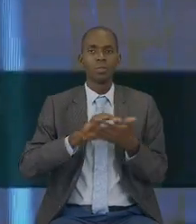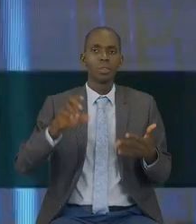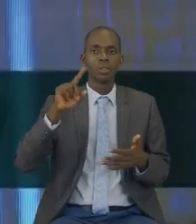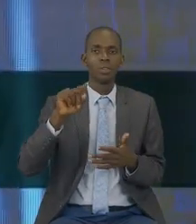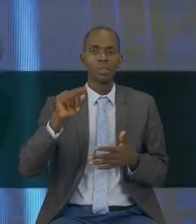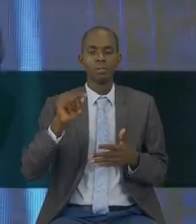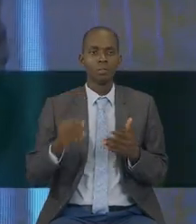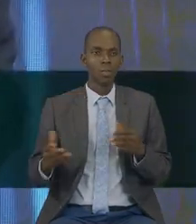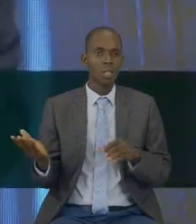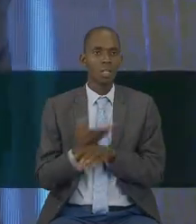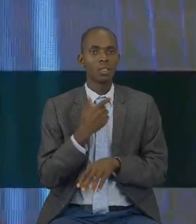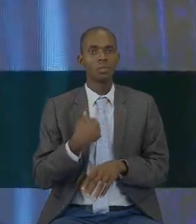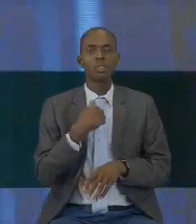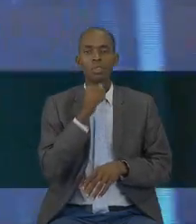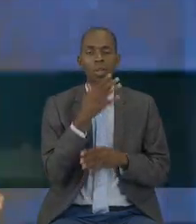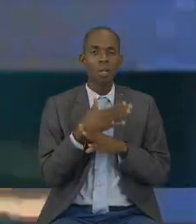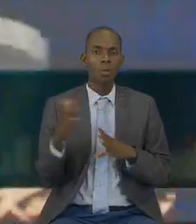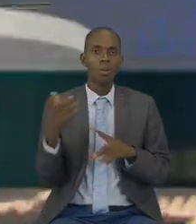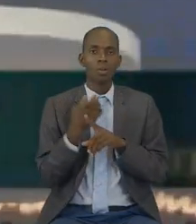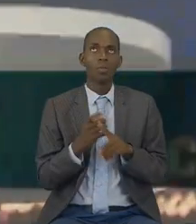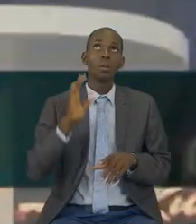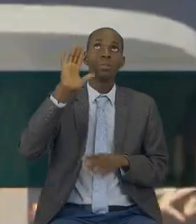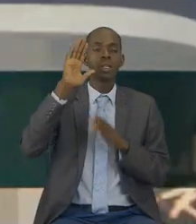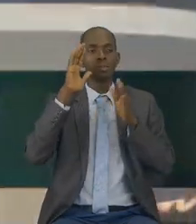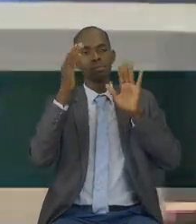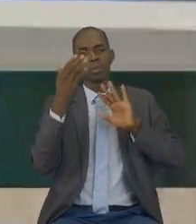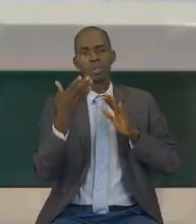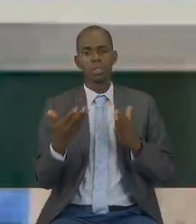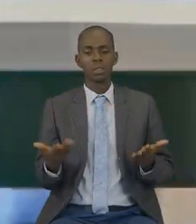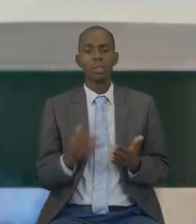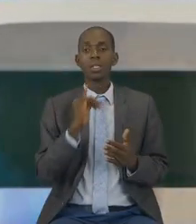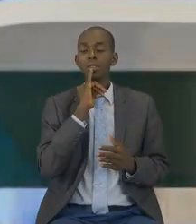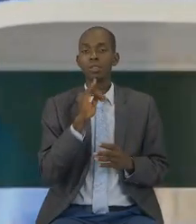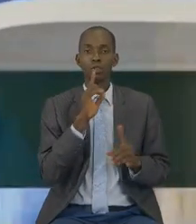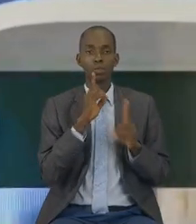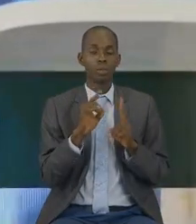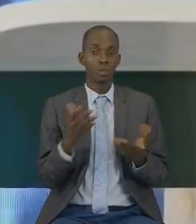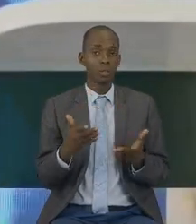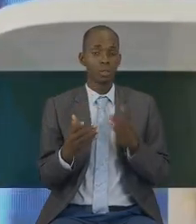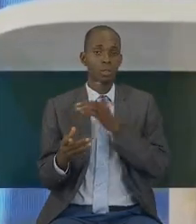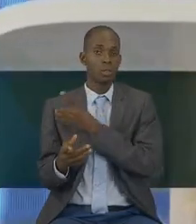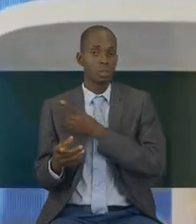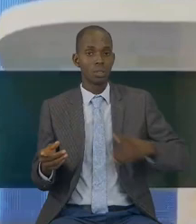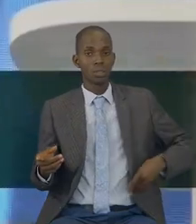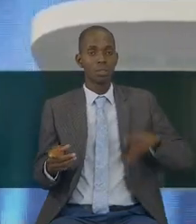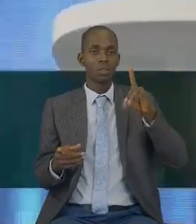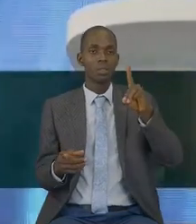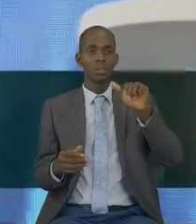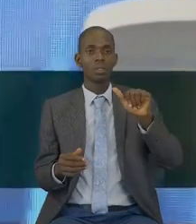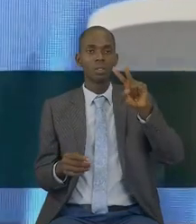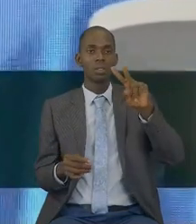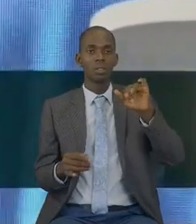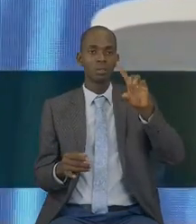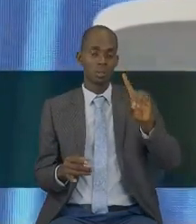not away from thy presence. Here is David. David was having